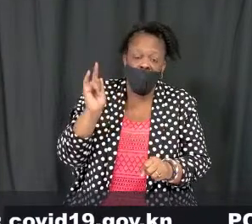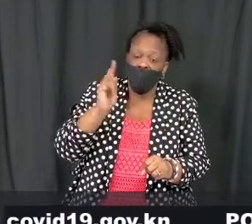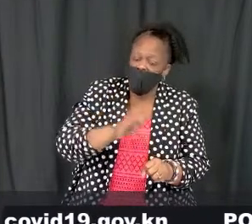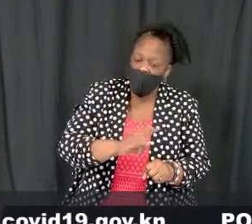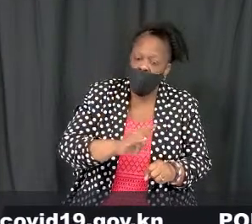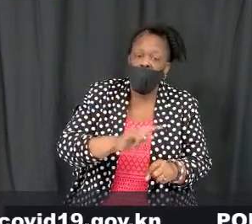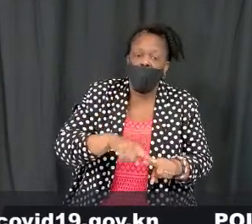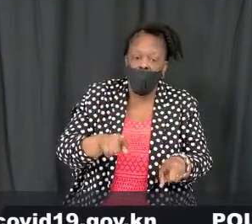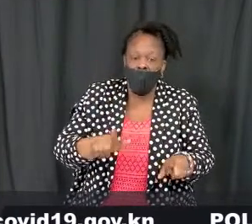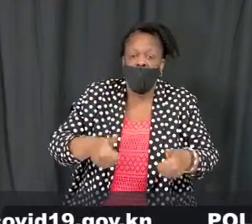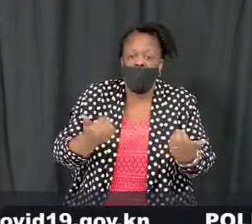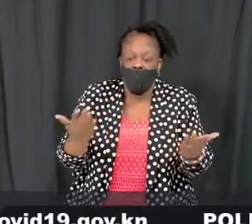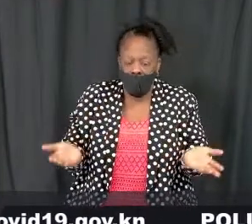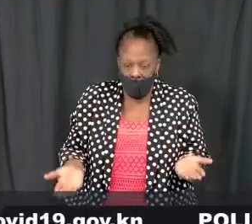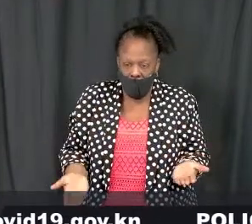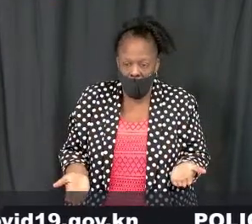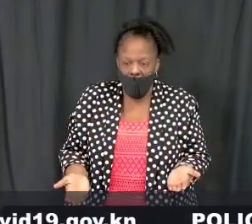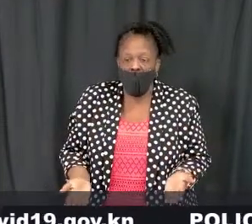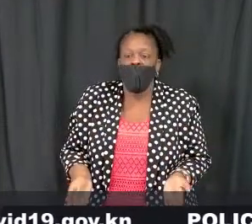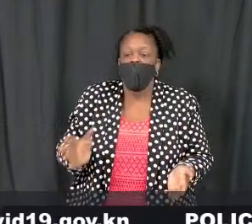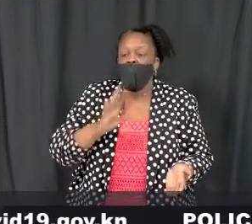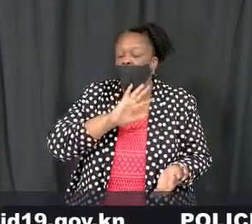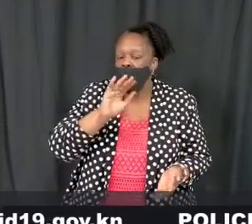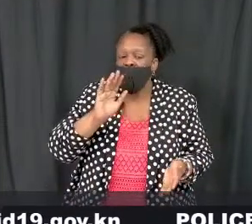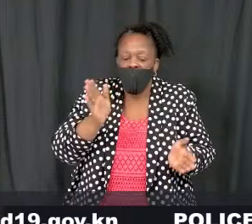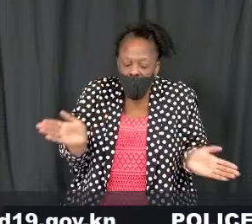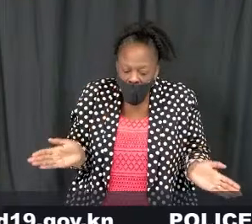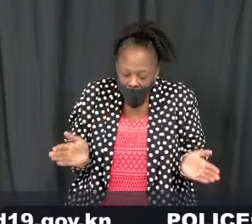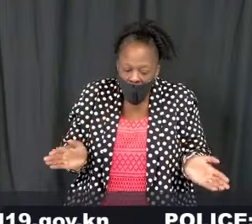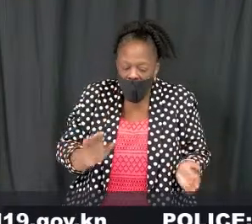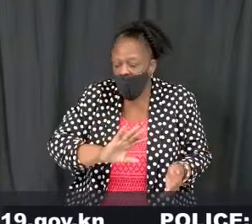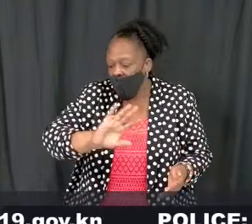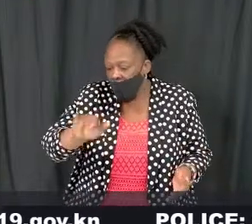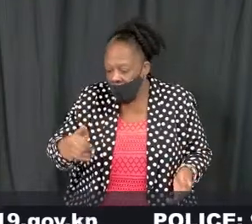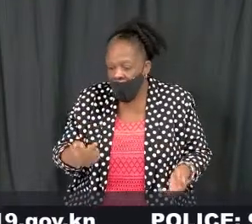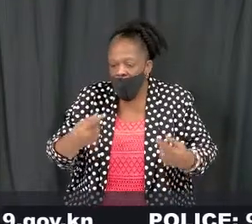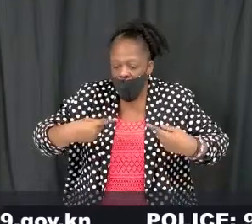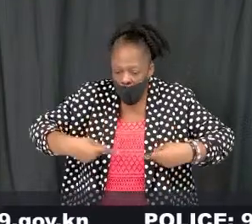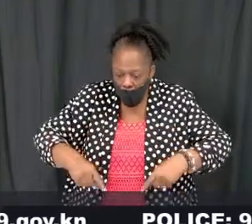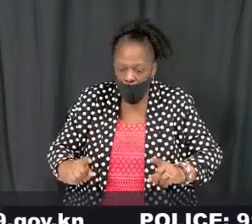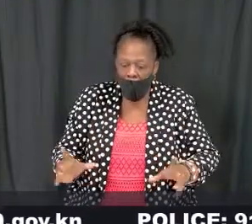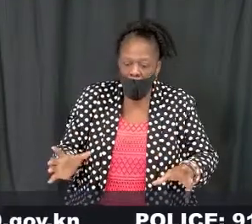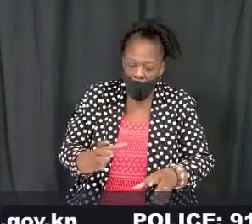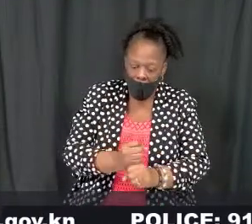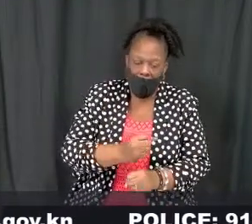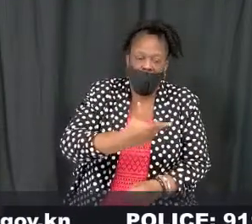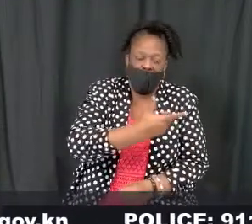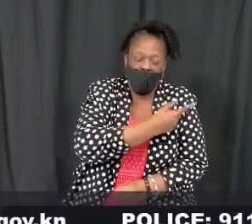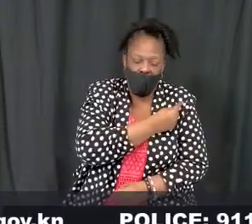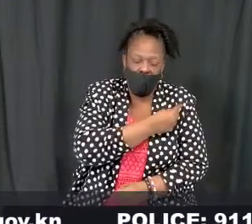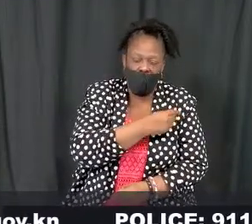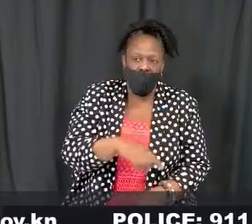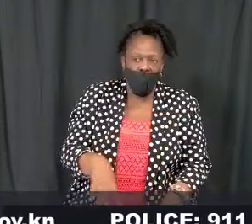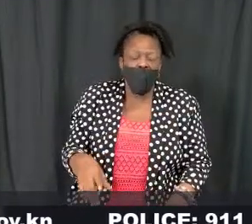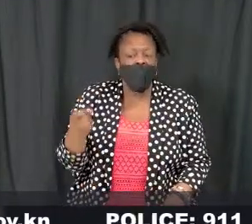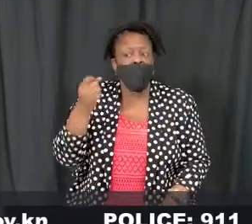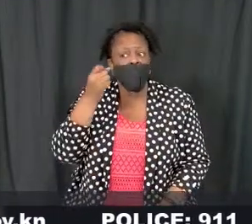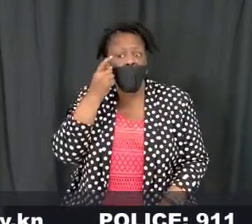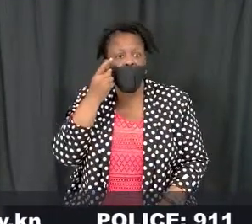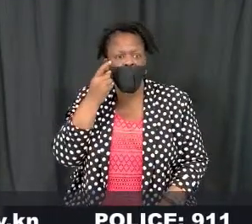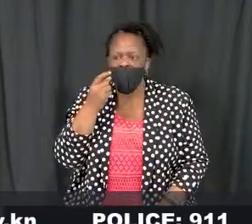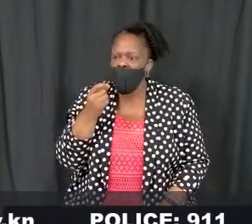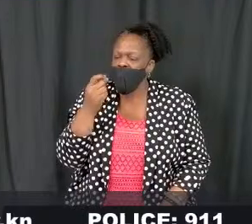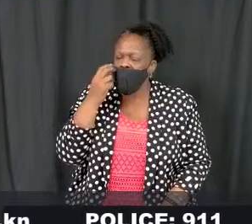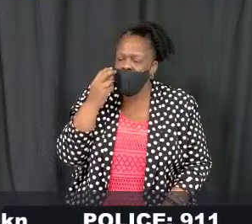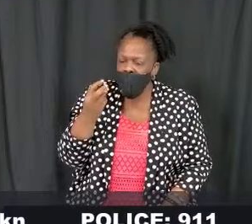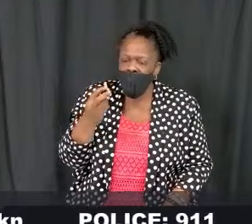encourage others to step forward and get vaccinated. It should be a wake-up call for those who knowingly spread fake